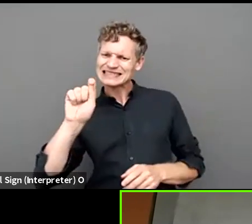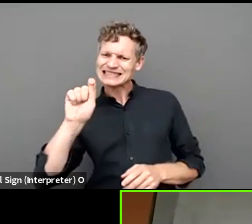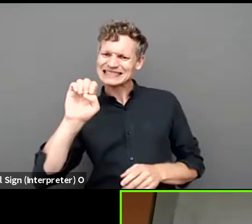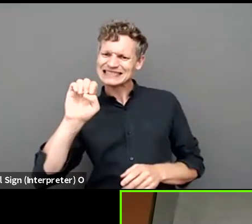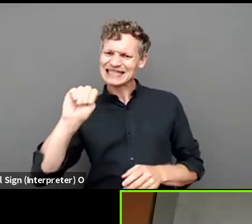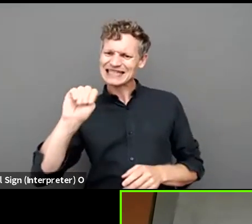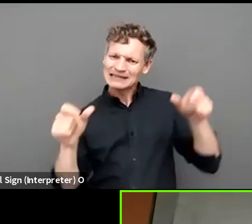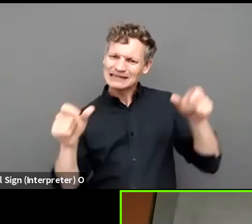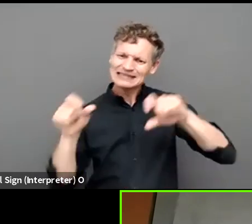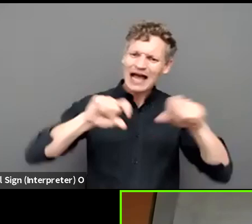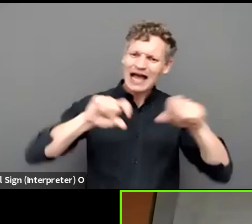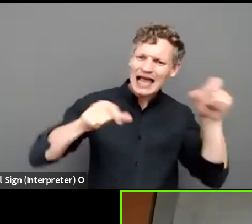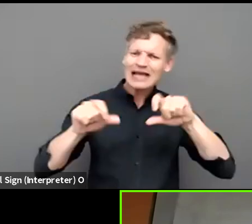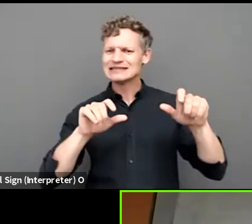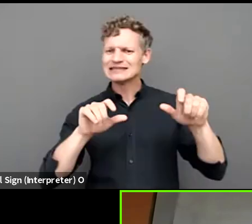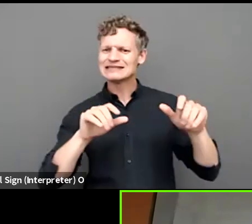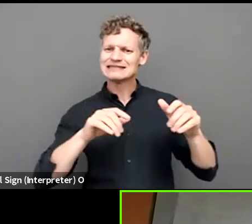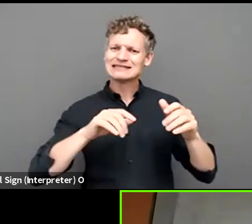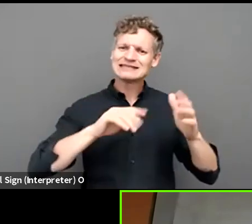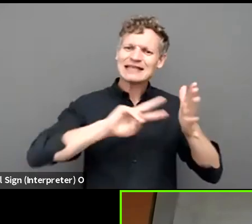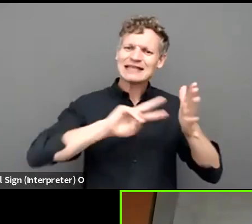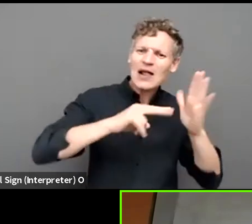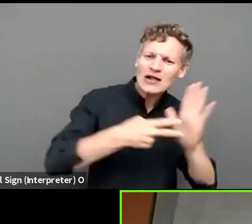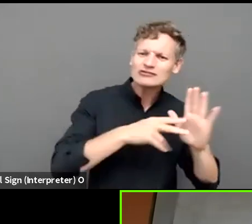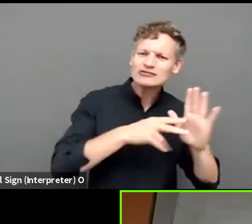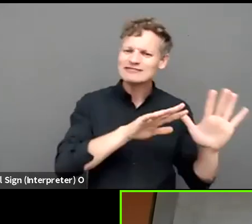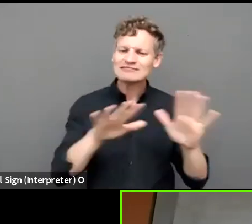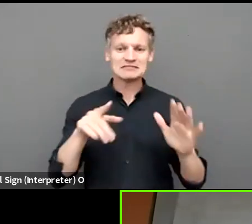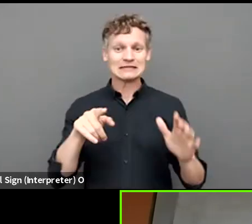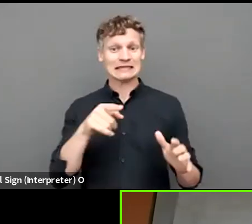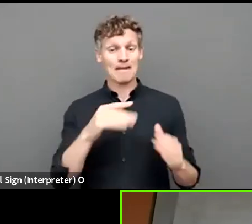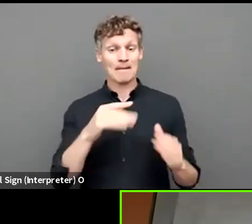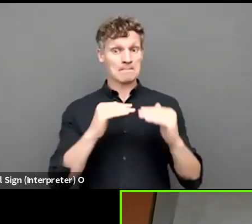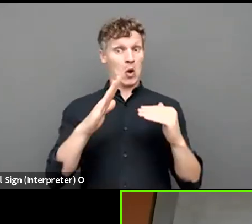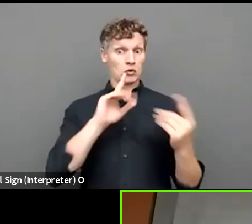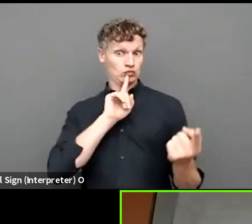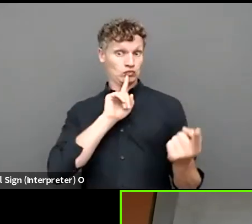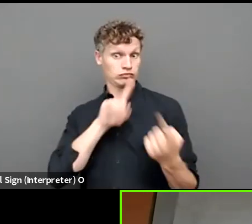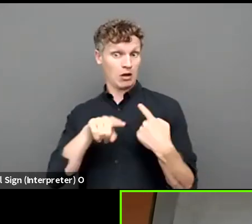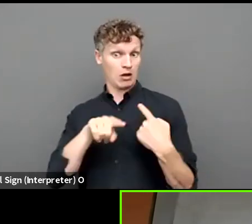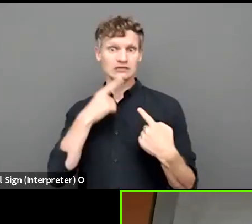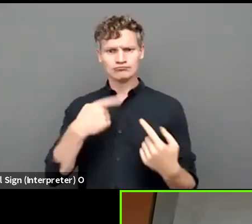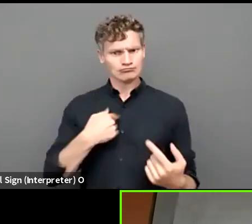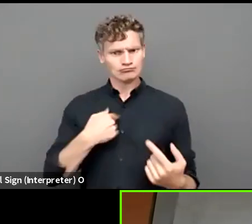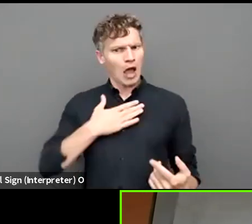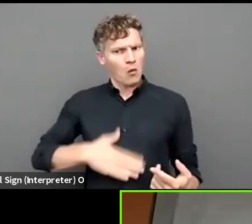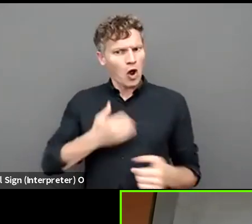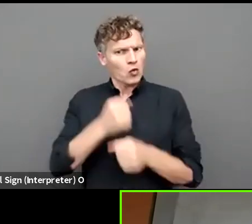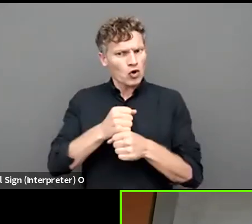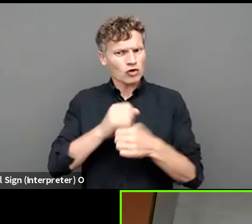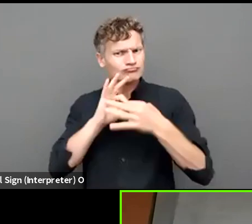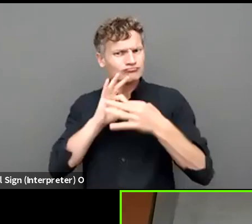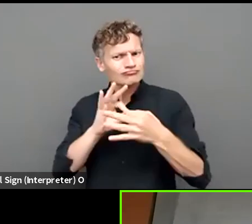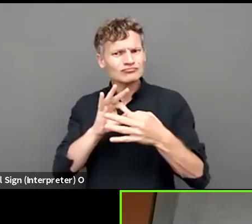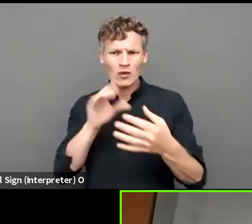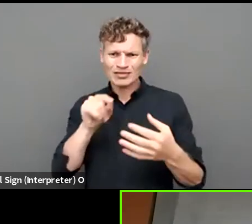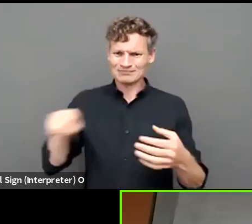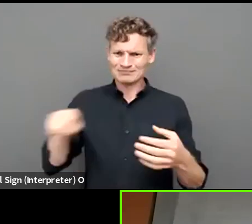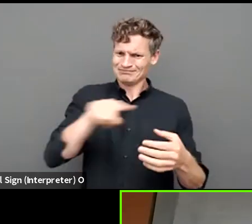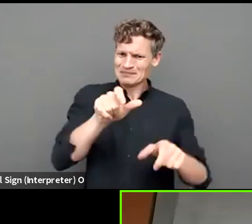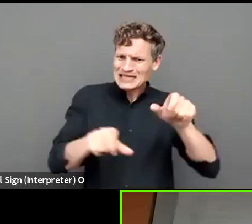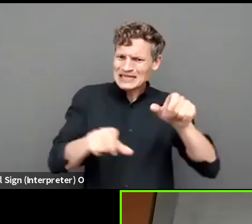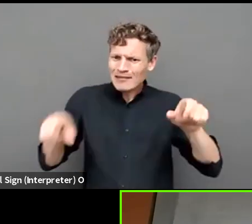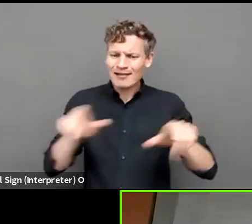people. So we said, okay, we need to address this. So what we did was that we organized a program. We did let's say a tour de